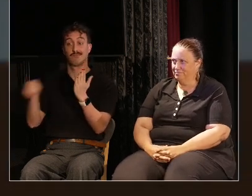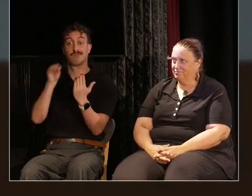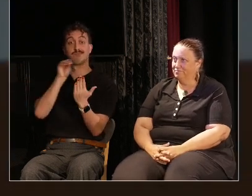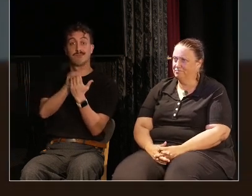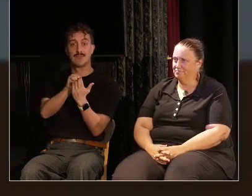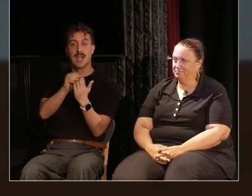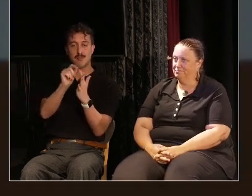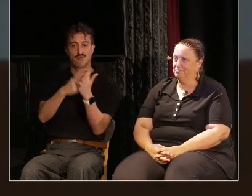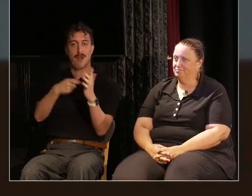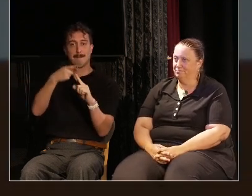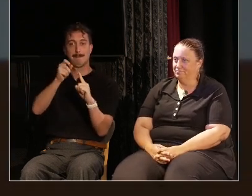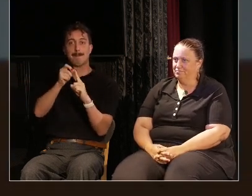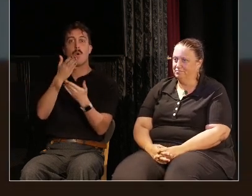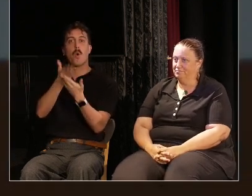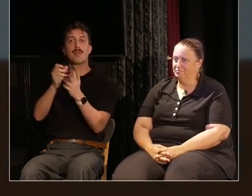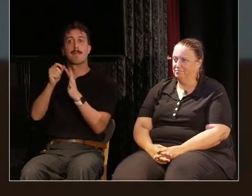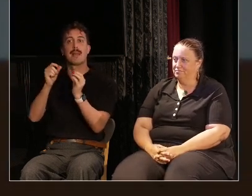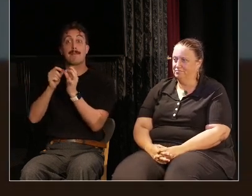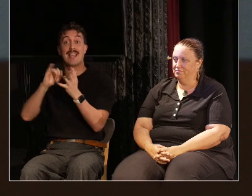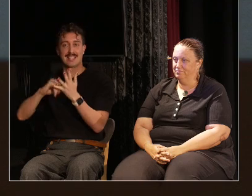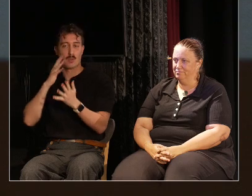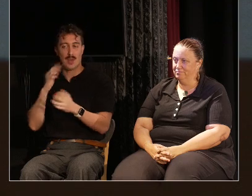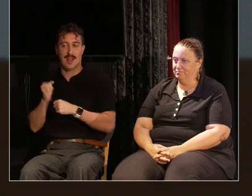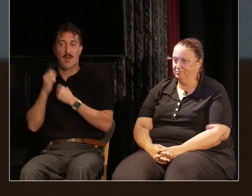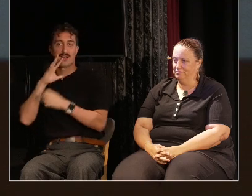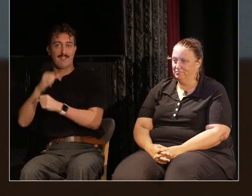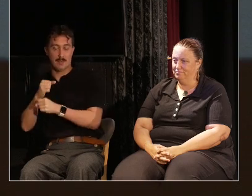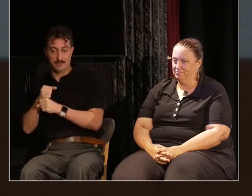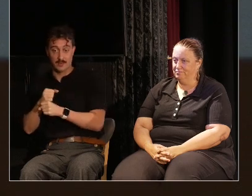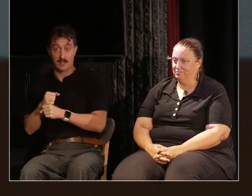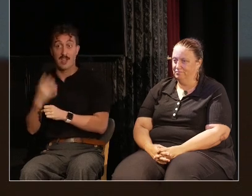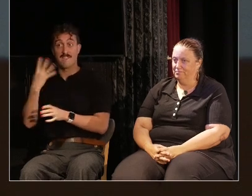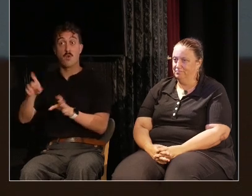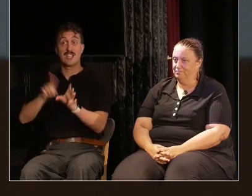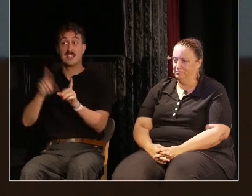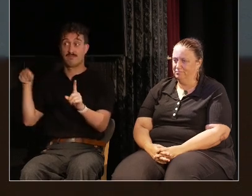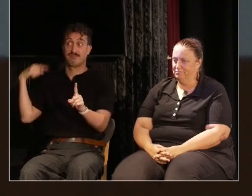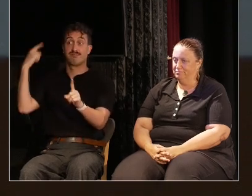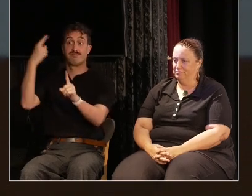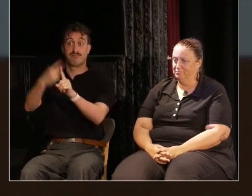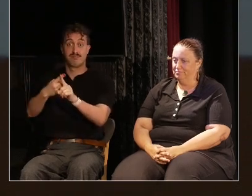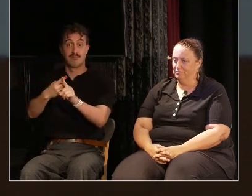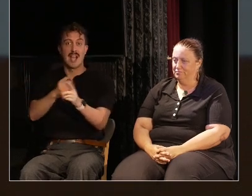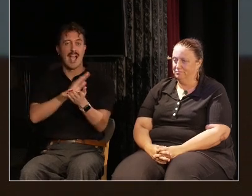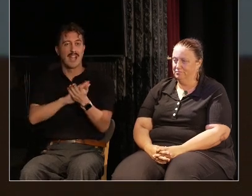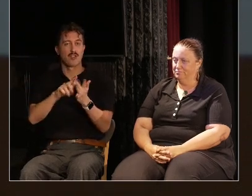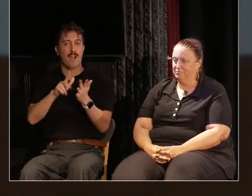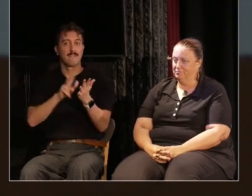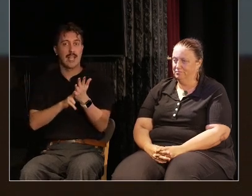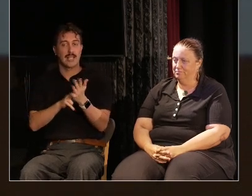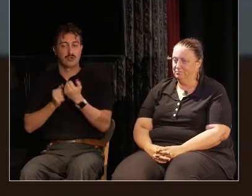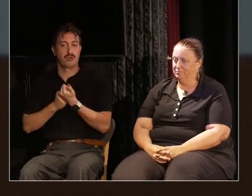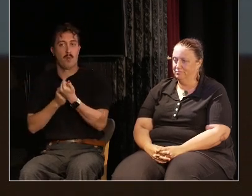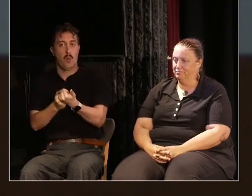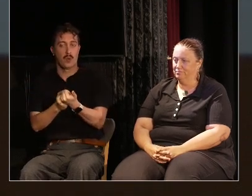had a 40-year history of seeking to work on a bipartisan basis on these bloodborne diseases. And in fact, in